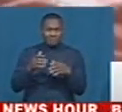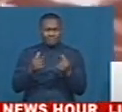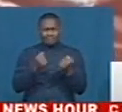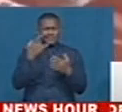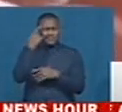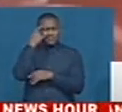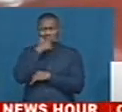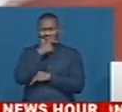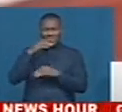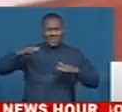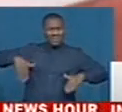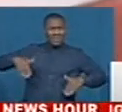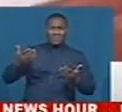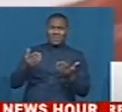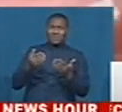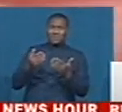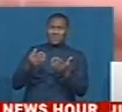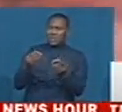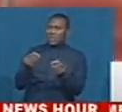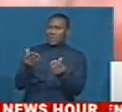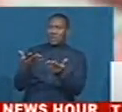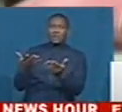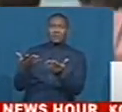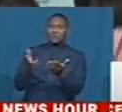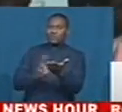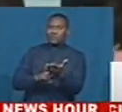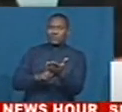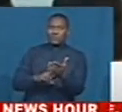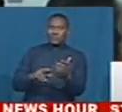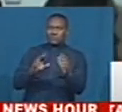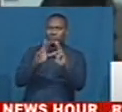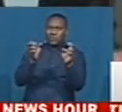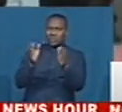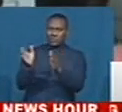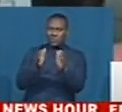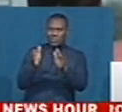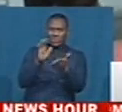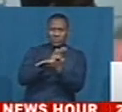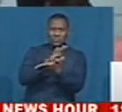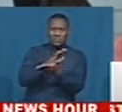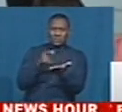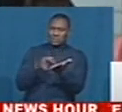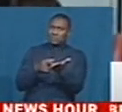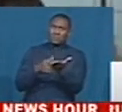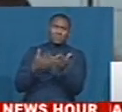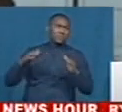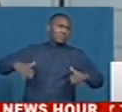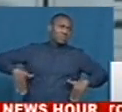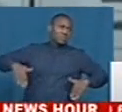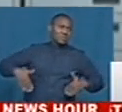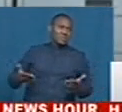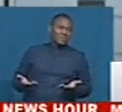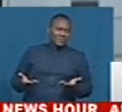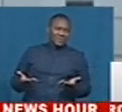raised issues with the delays in land registration, title, and entire land document processes. The Lands